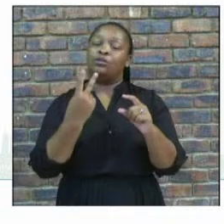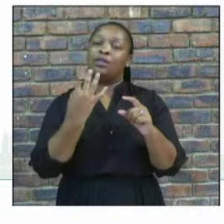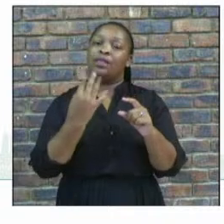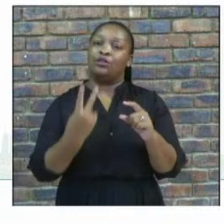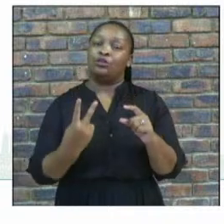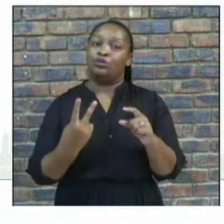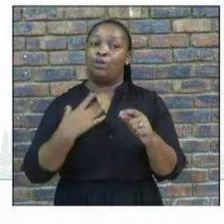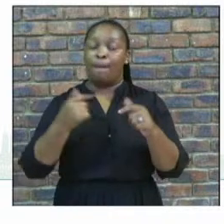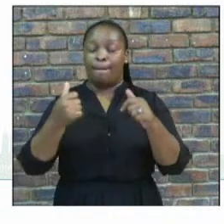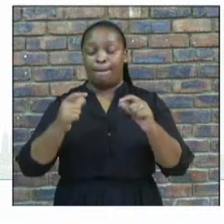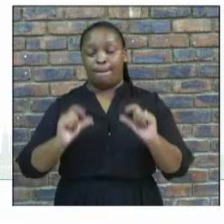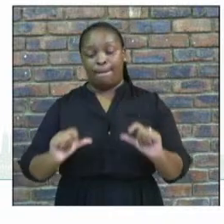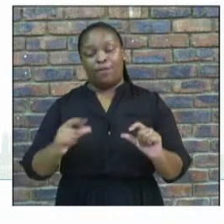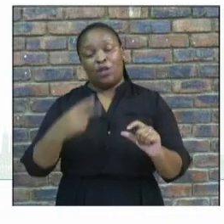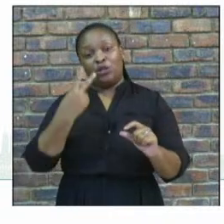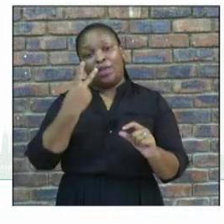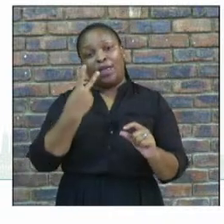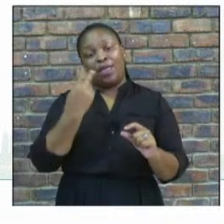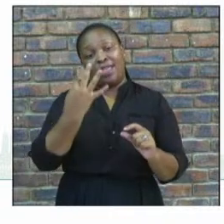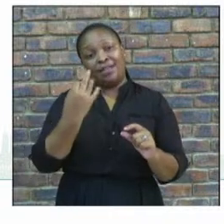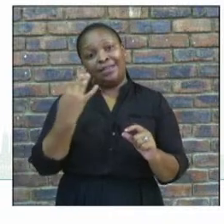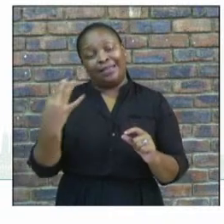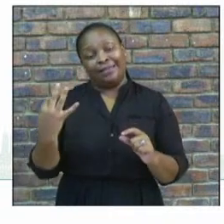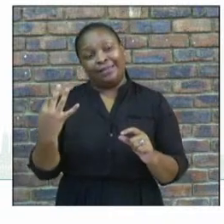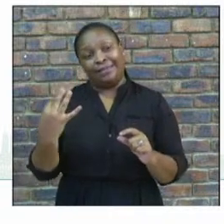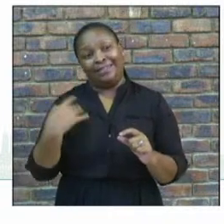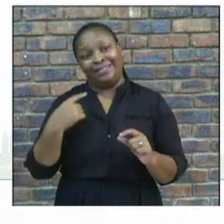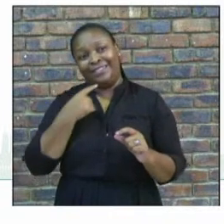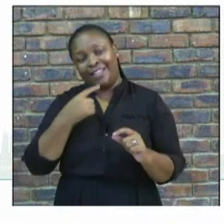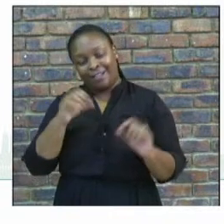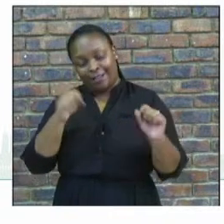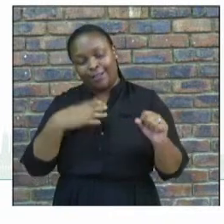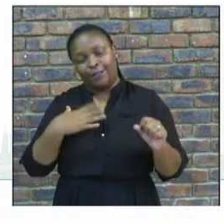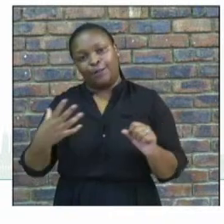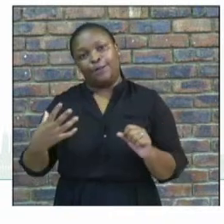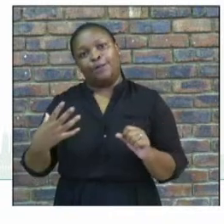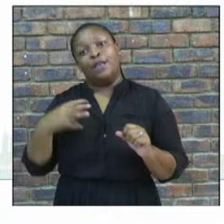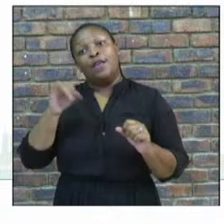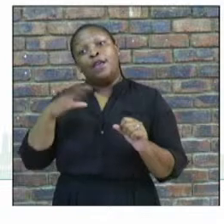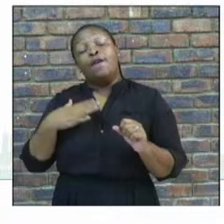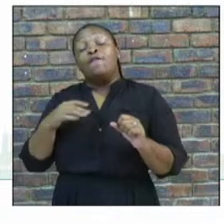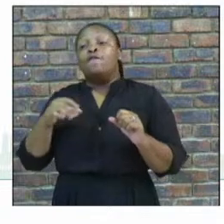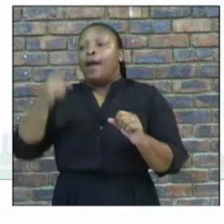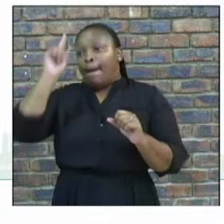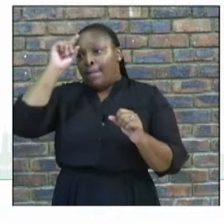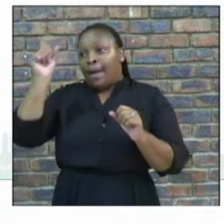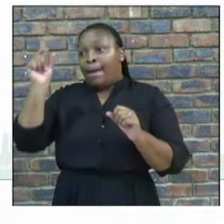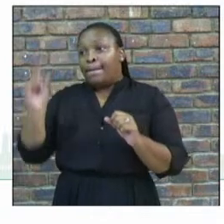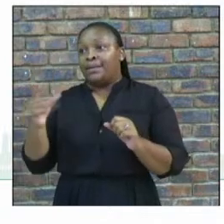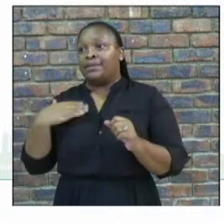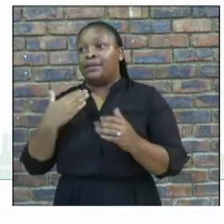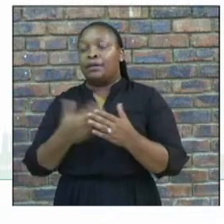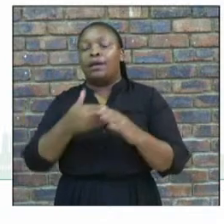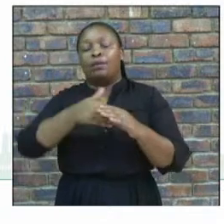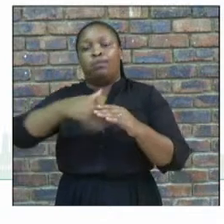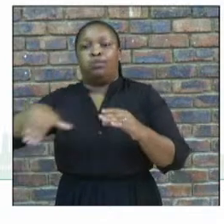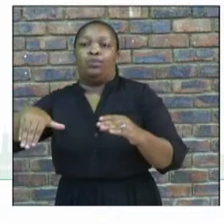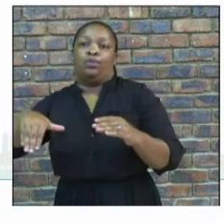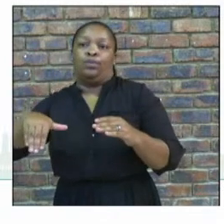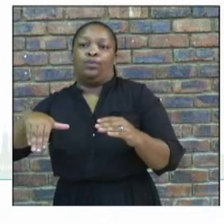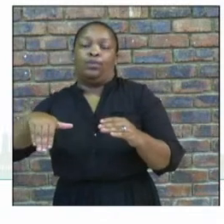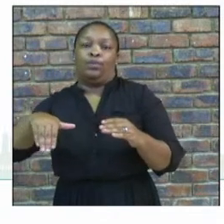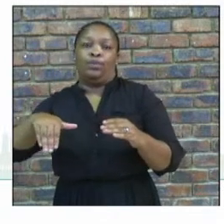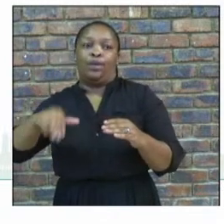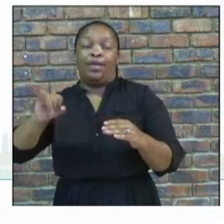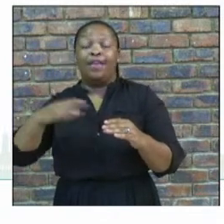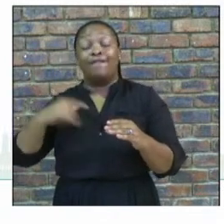to 33, it also makes provision for exit of black person from petroleum right. So where